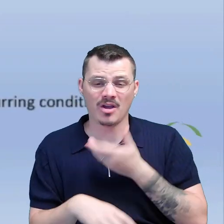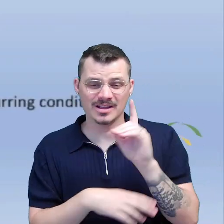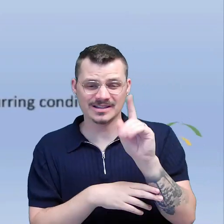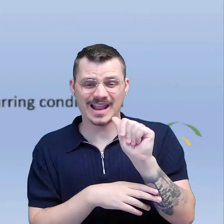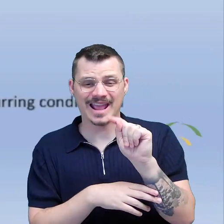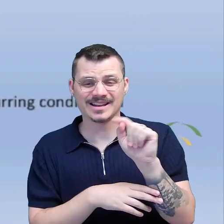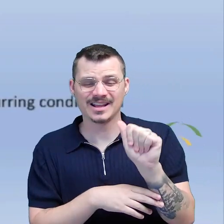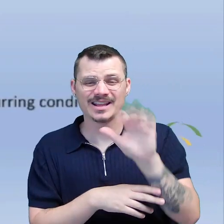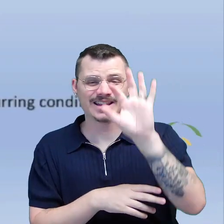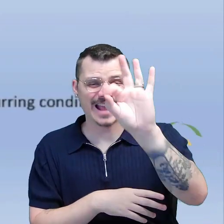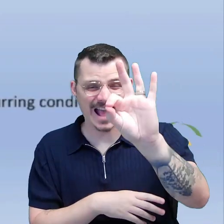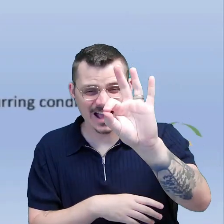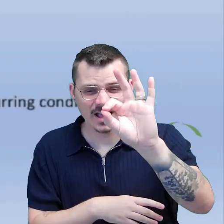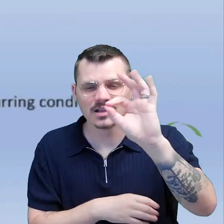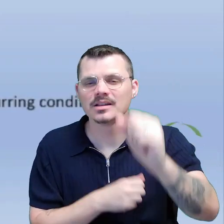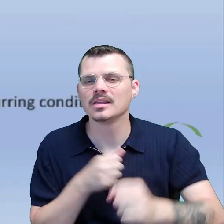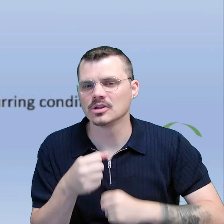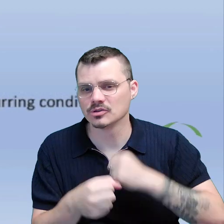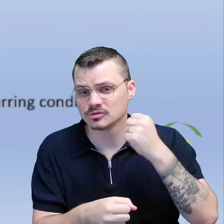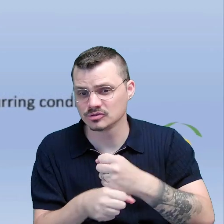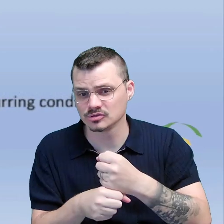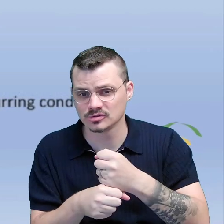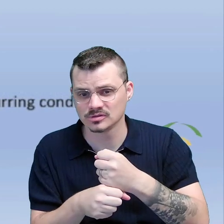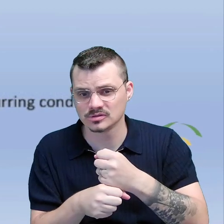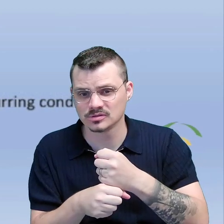data, it was 9 years.